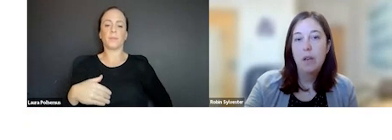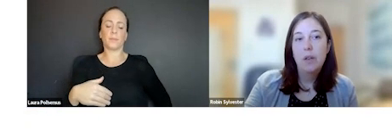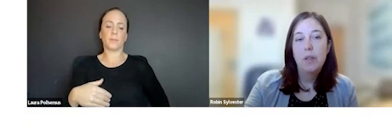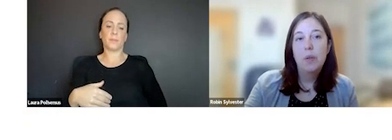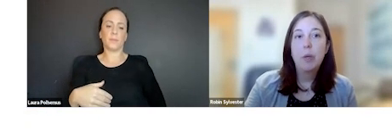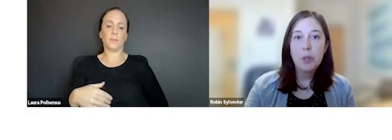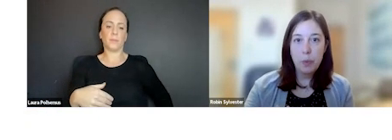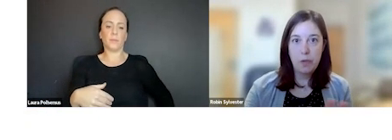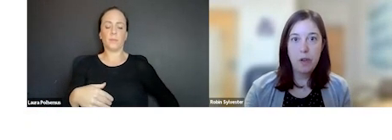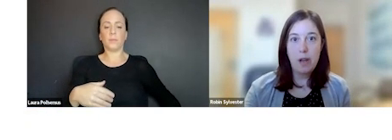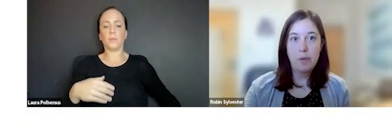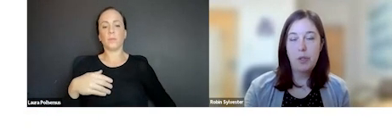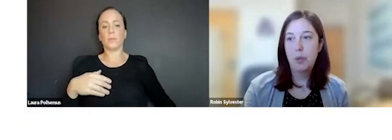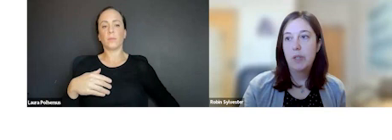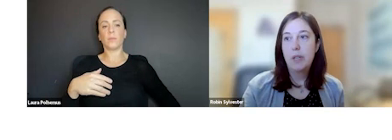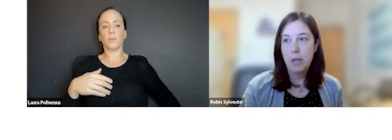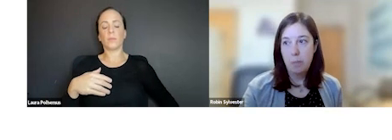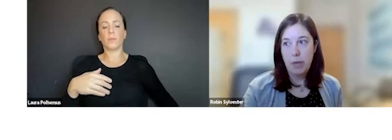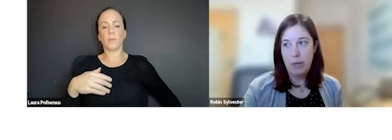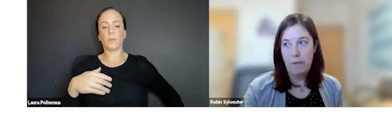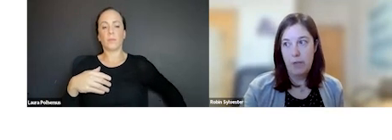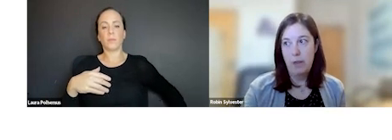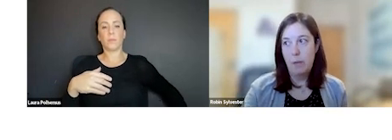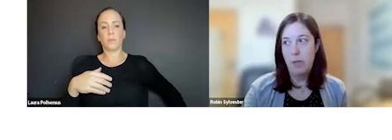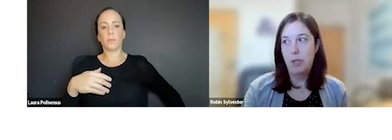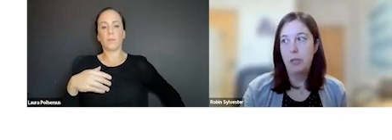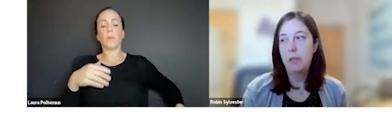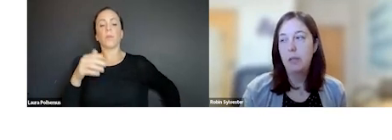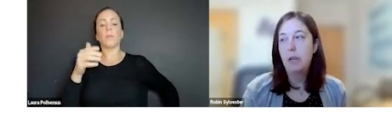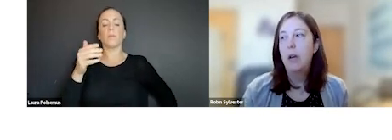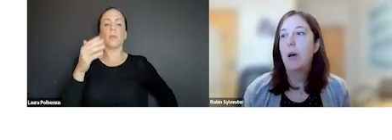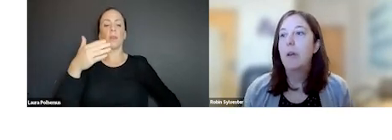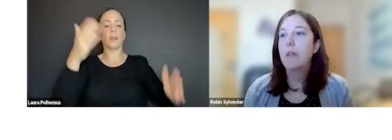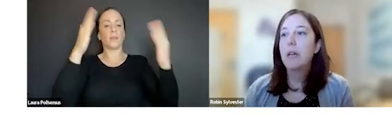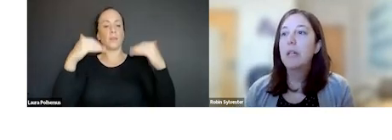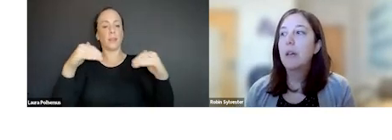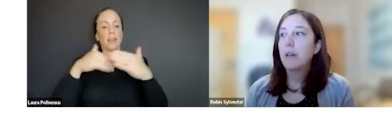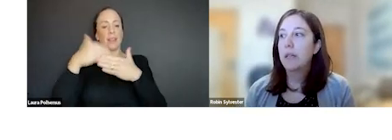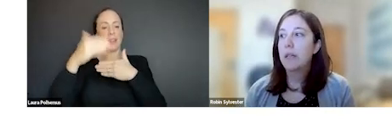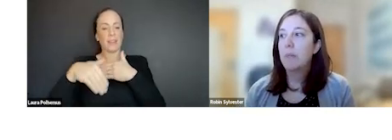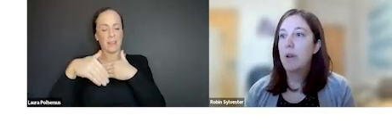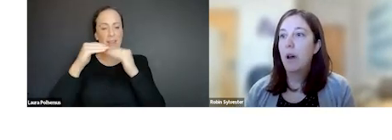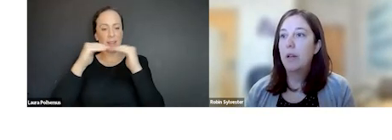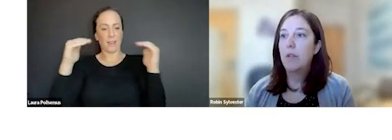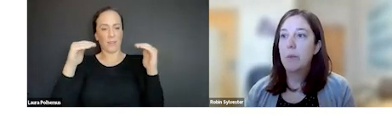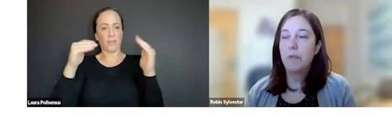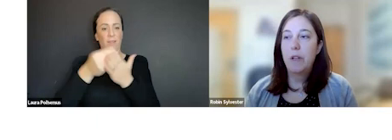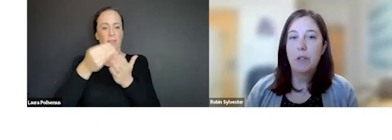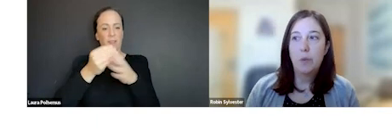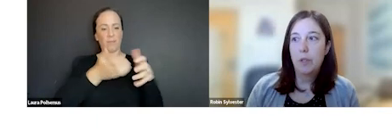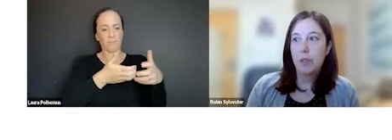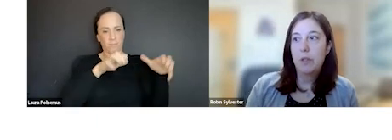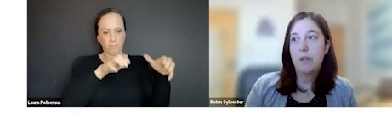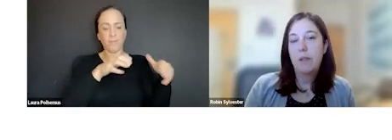So I'm going to switch over now to the second bucket of funding that I mentioned. And this slide lists some non-governmental